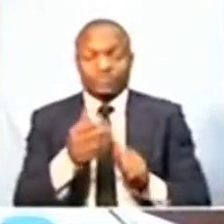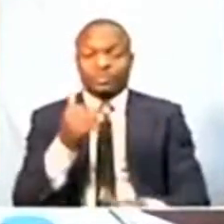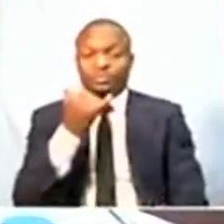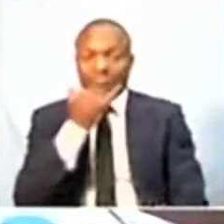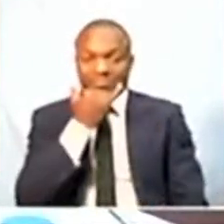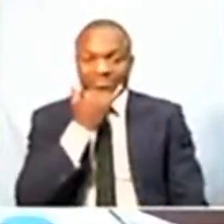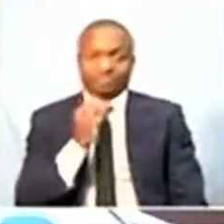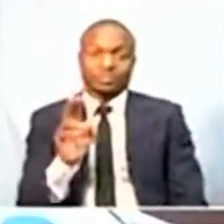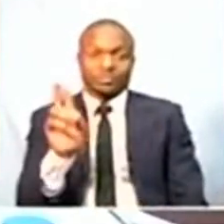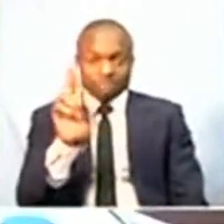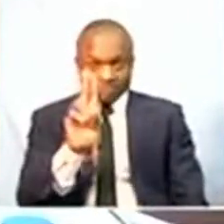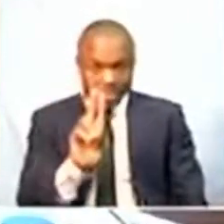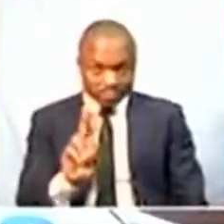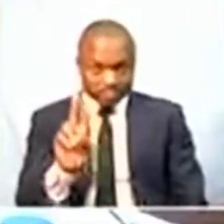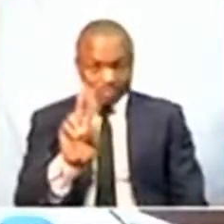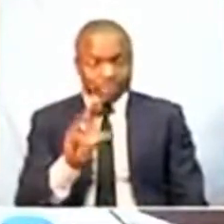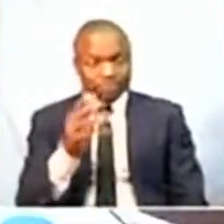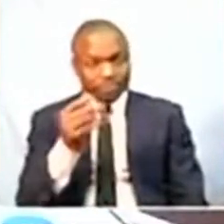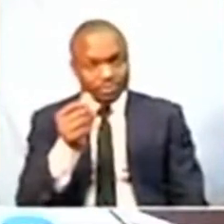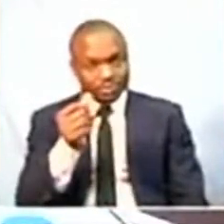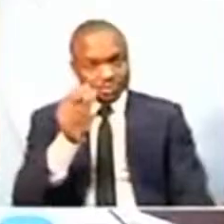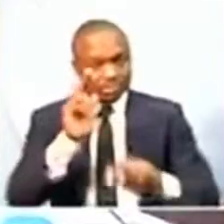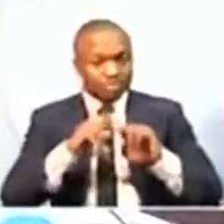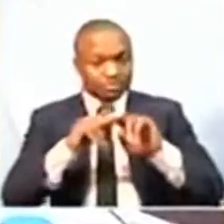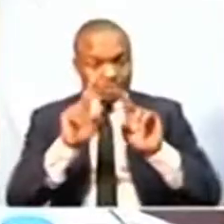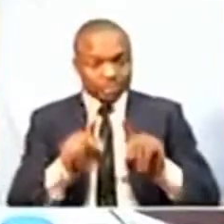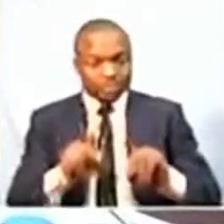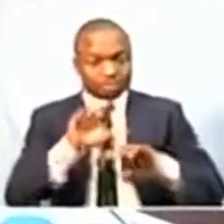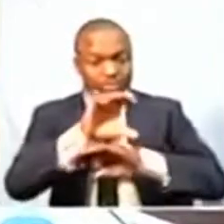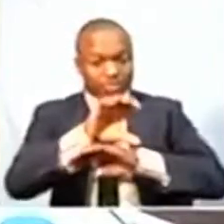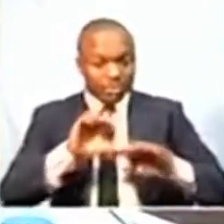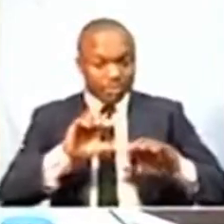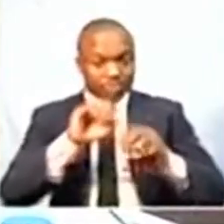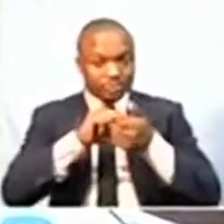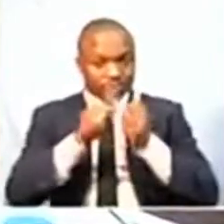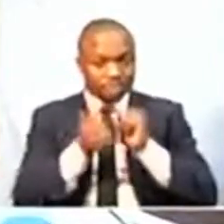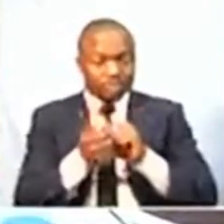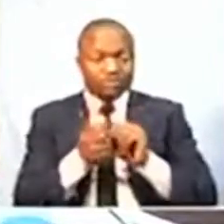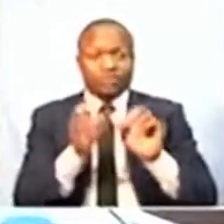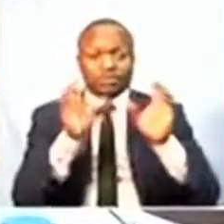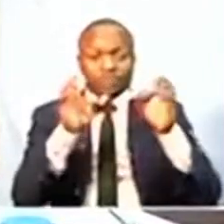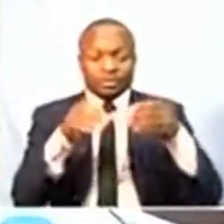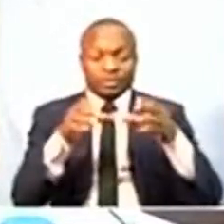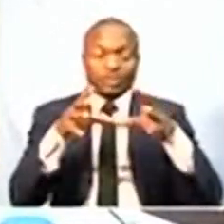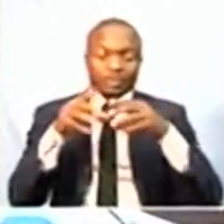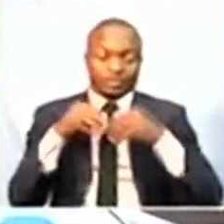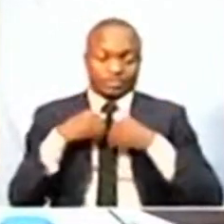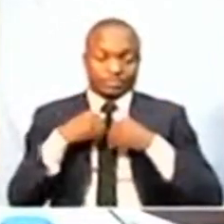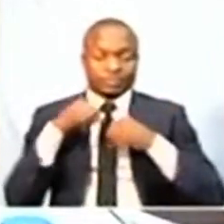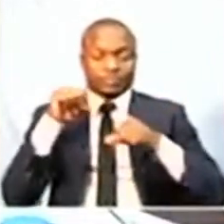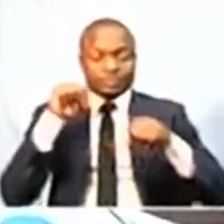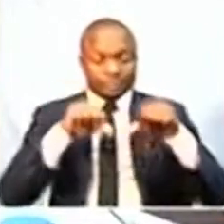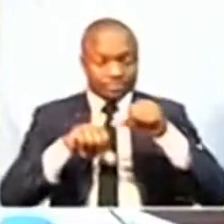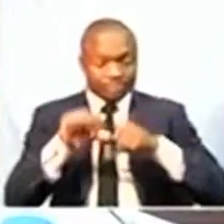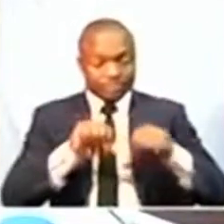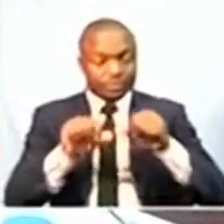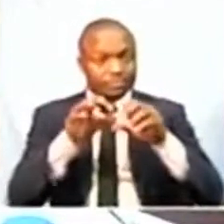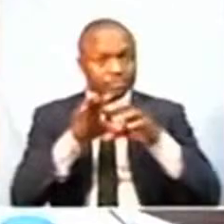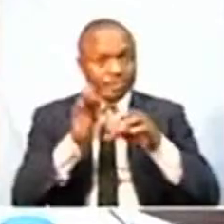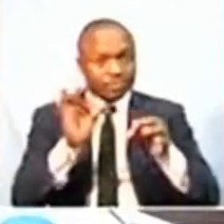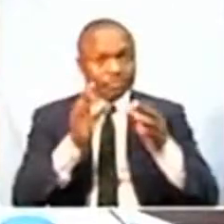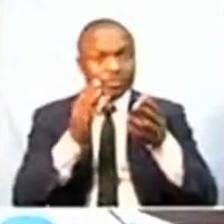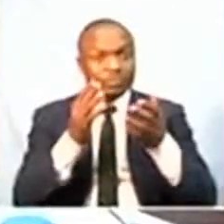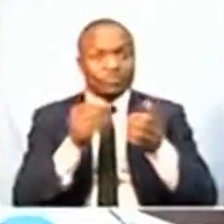misappropriation of funds. Chair, the cause of a query. Council wishes to acknowledge the auditor's findings and state that